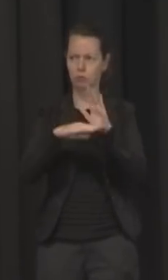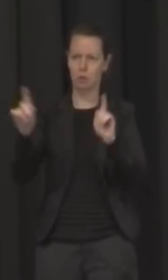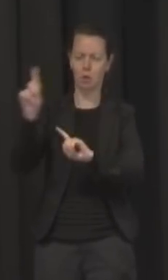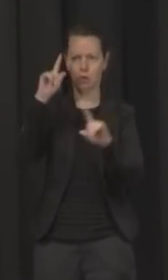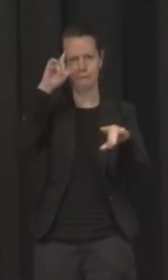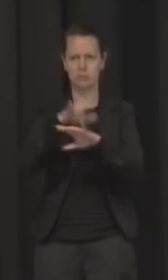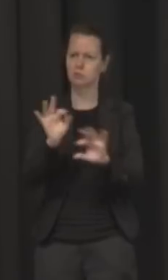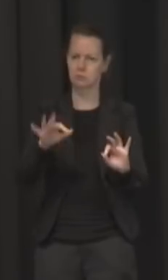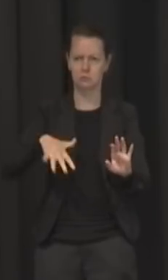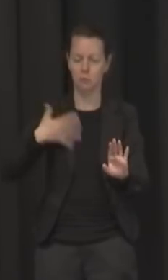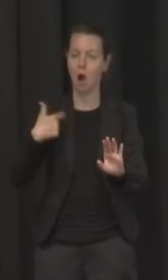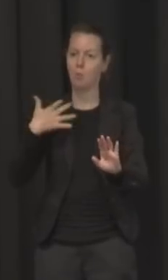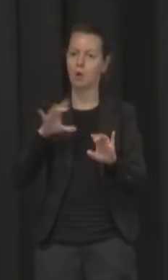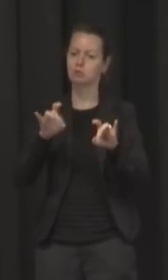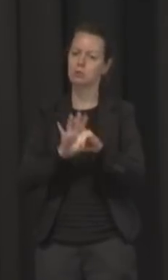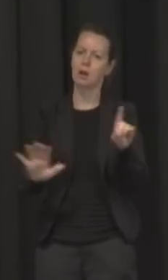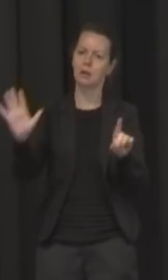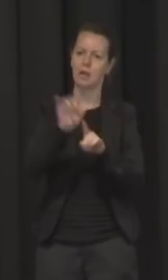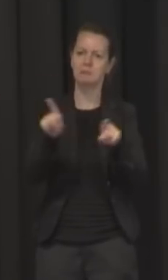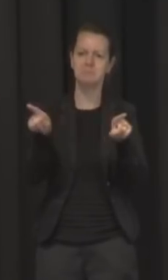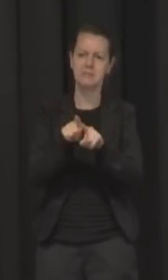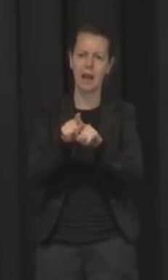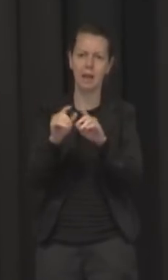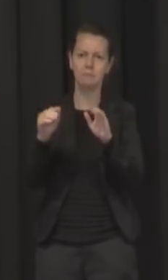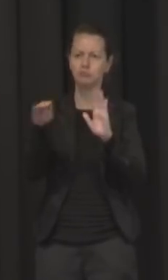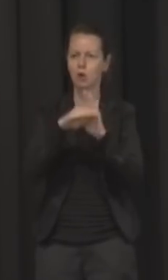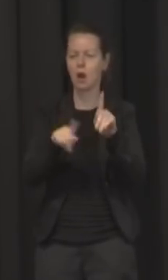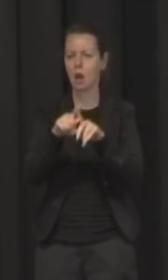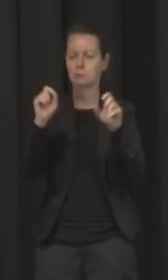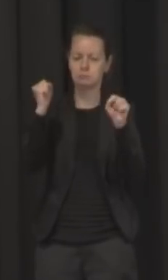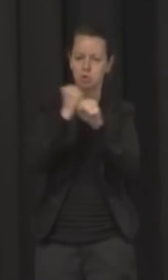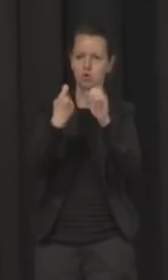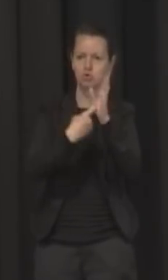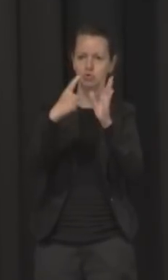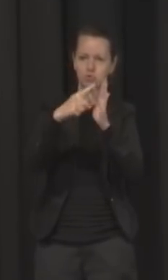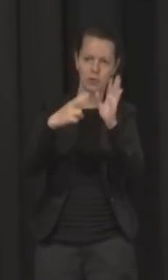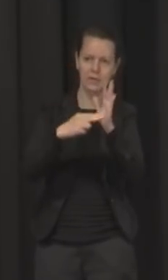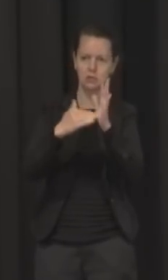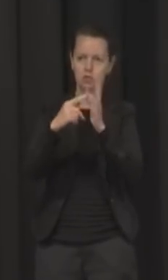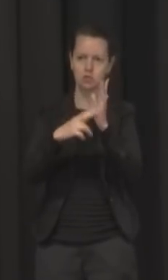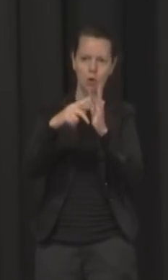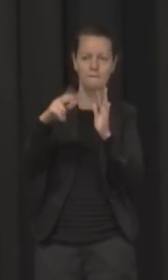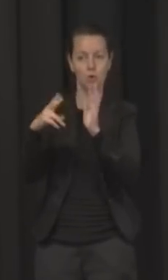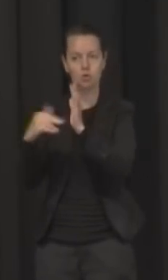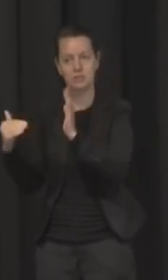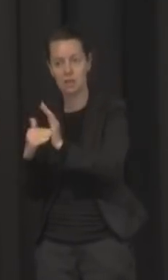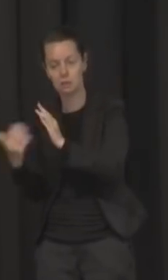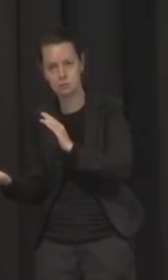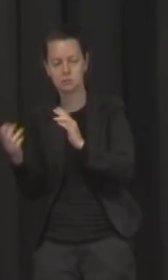whatever other kind of green zone arrangements that the Commonwealth may well, like a New Zealand type arrangement, if they've got others of those that they want to put